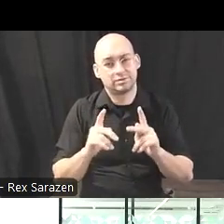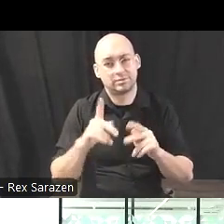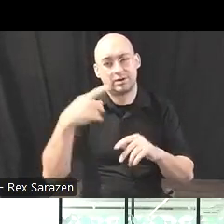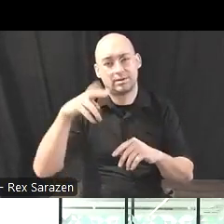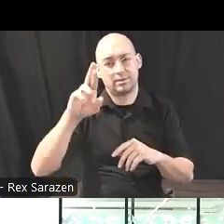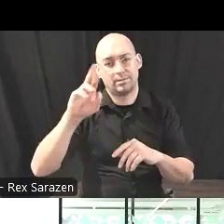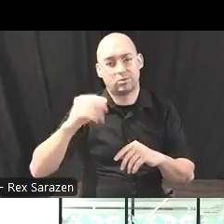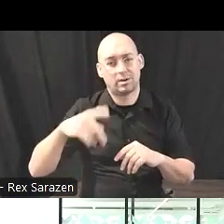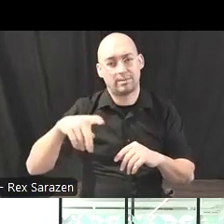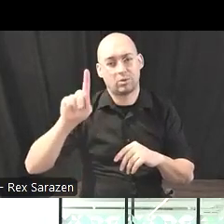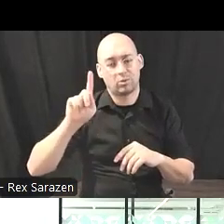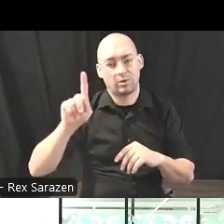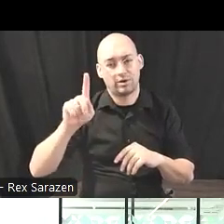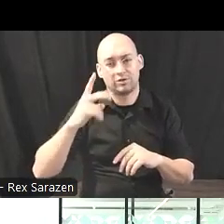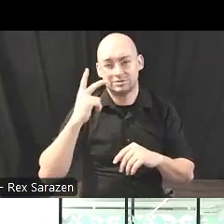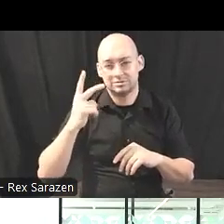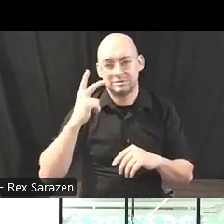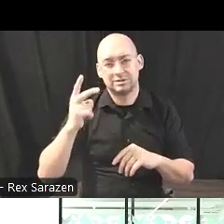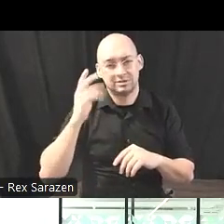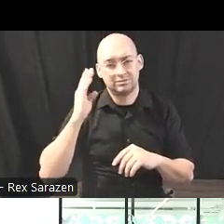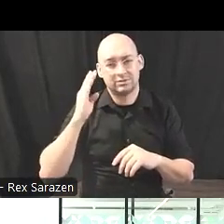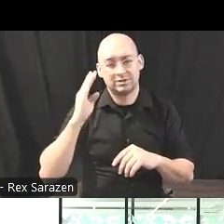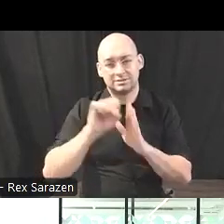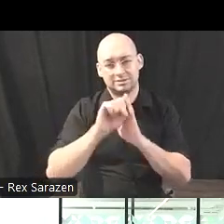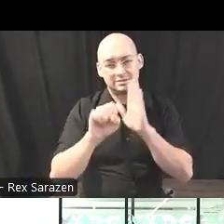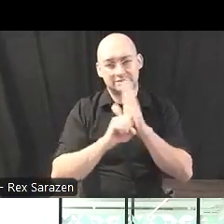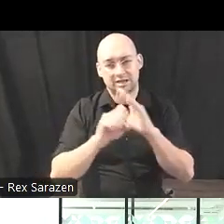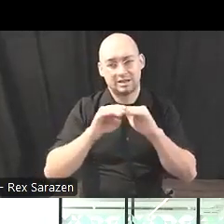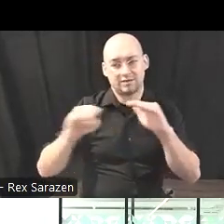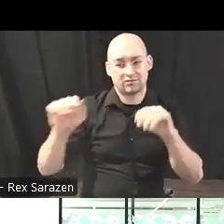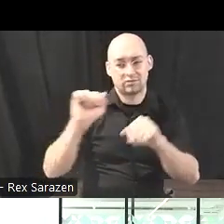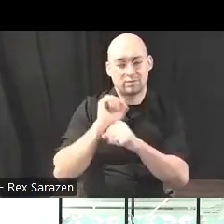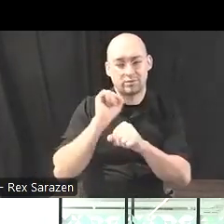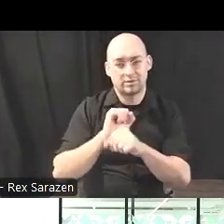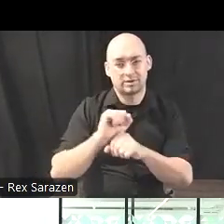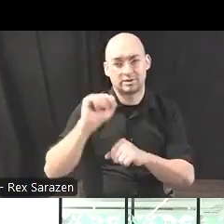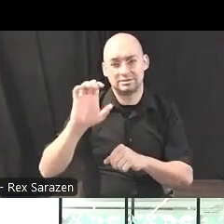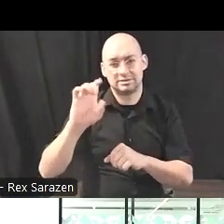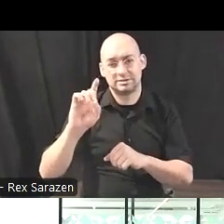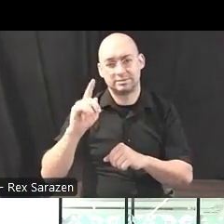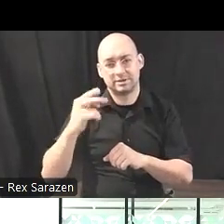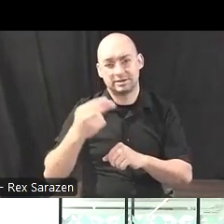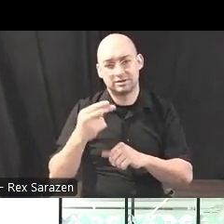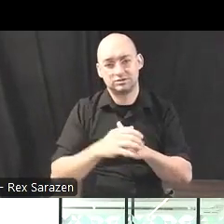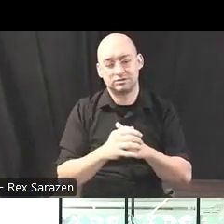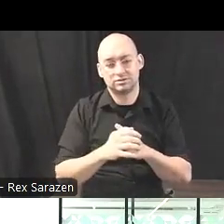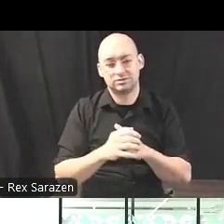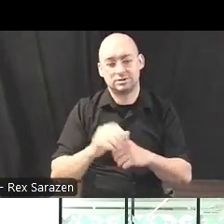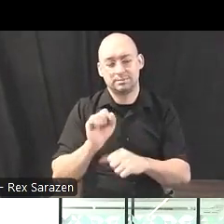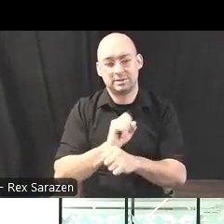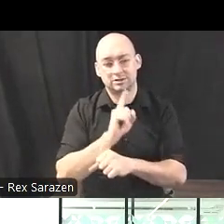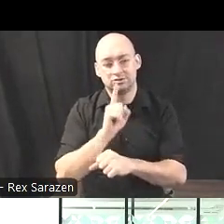You'll see in the initiative says at the state level, we're going to be working with CDPH on ensuring that there